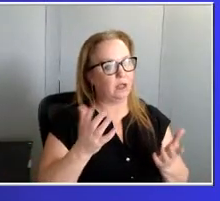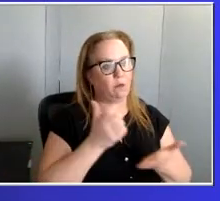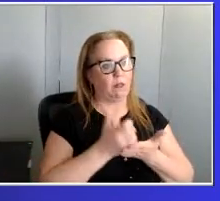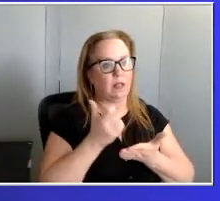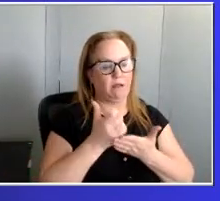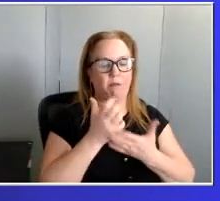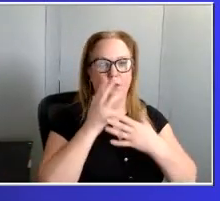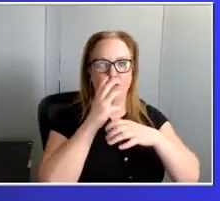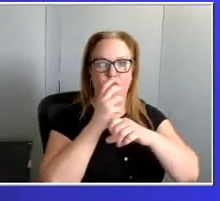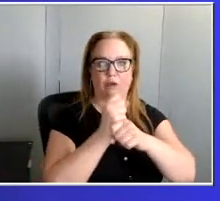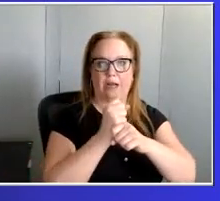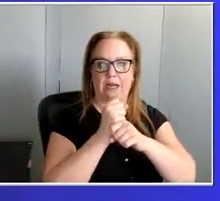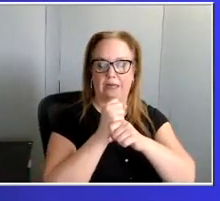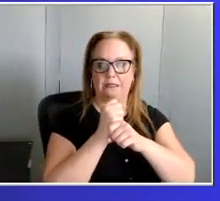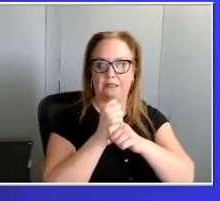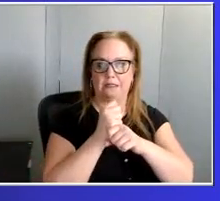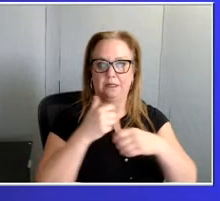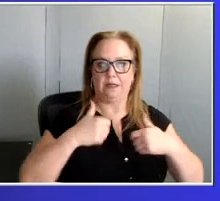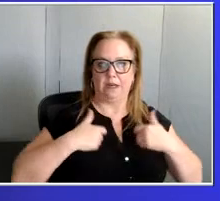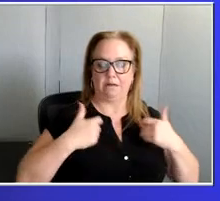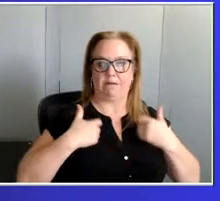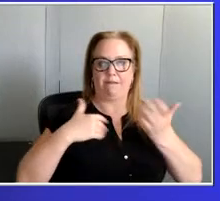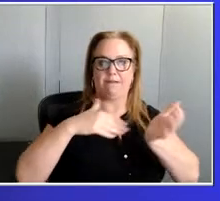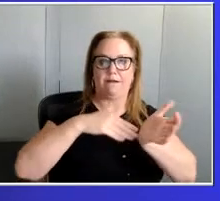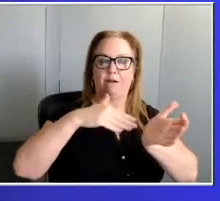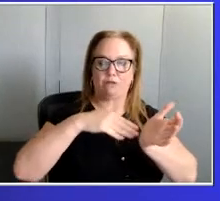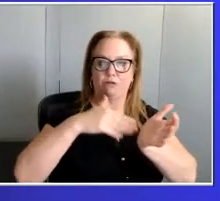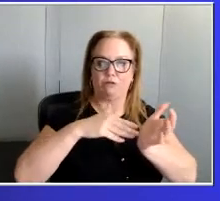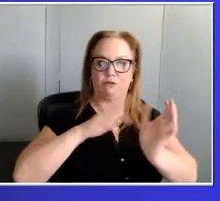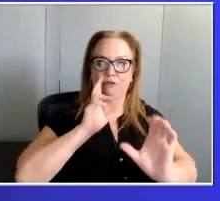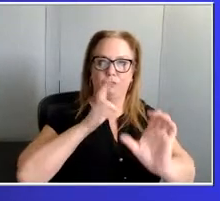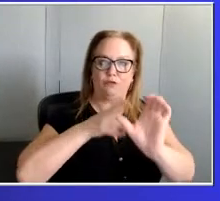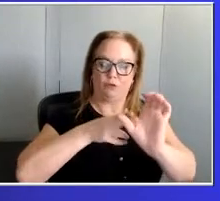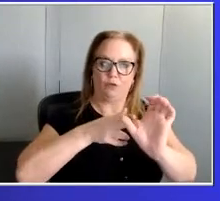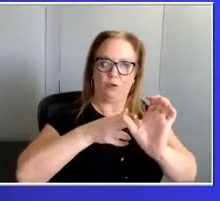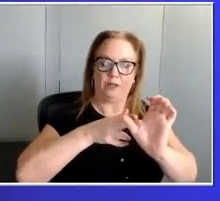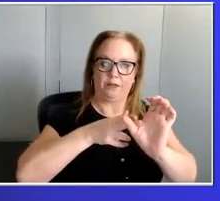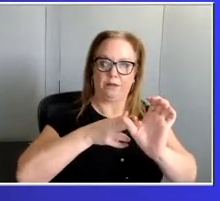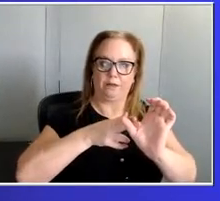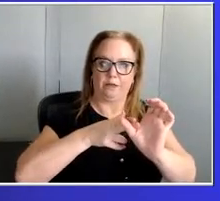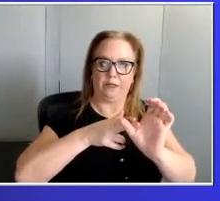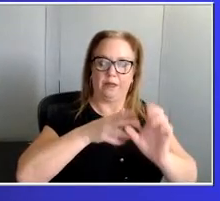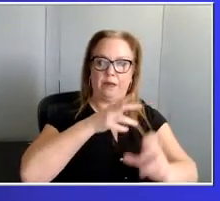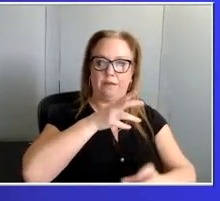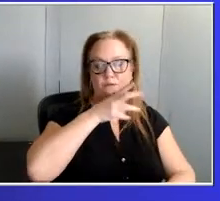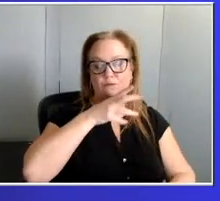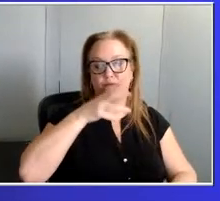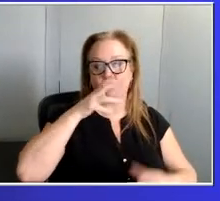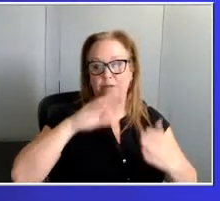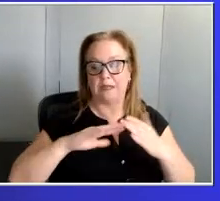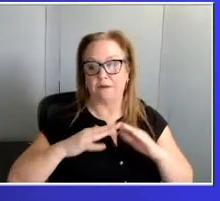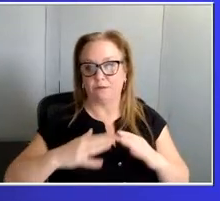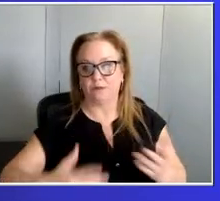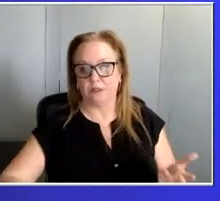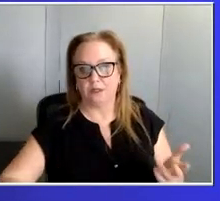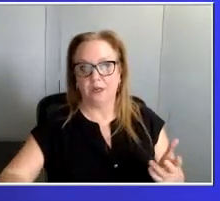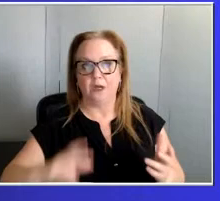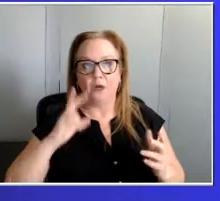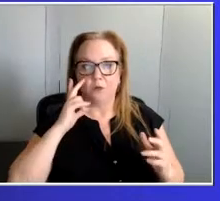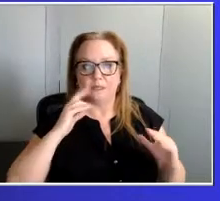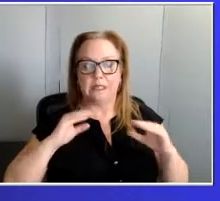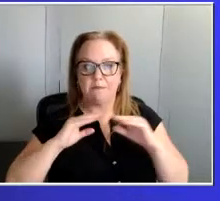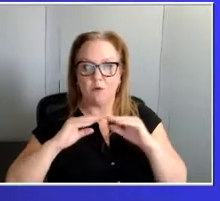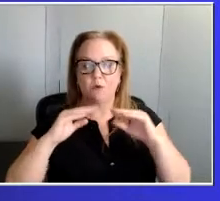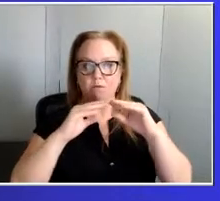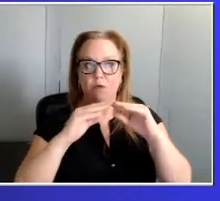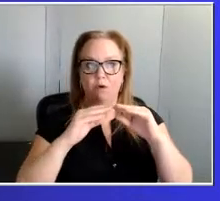attract young physicians to join practices in rural towns. We're seeing more and more. I did